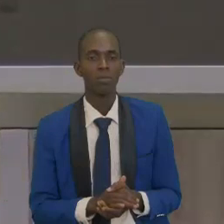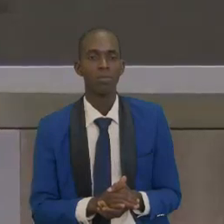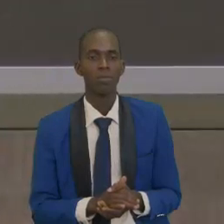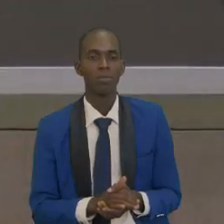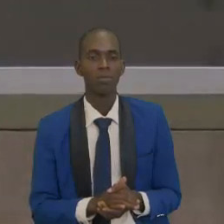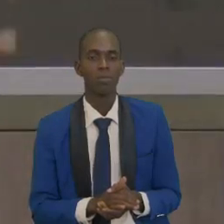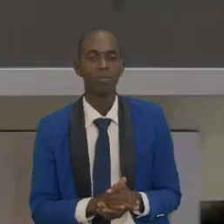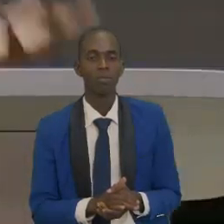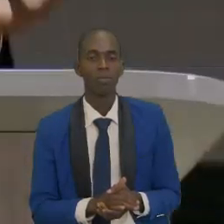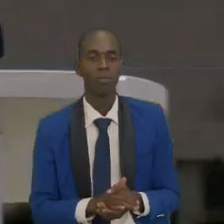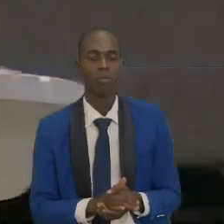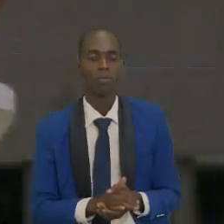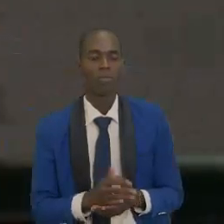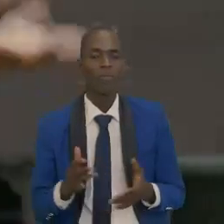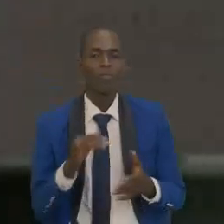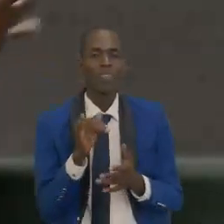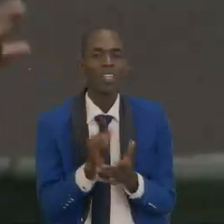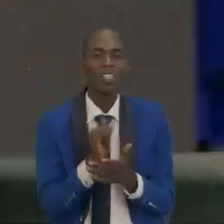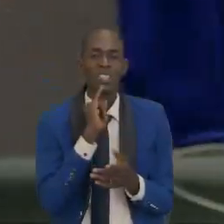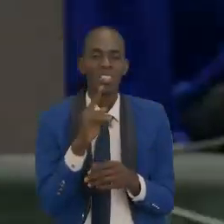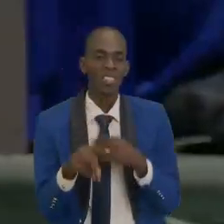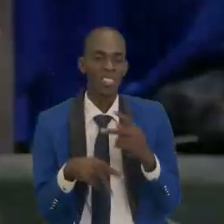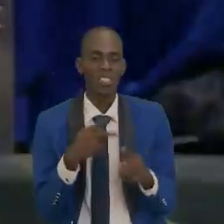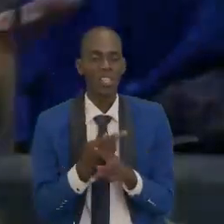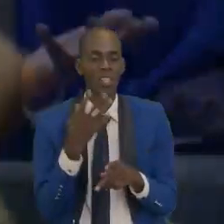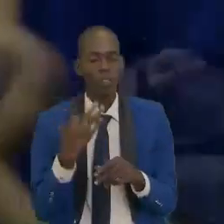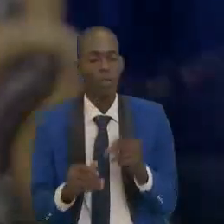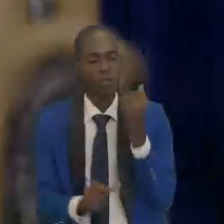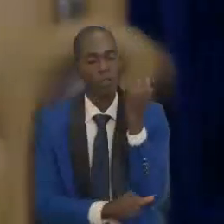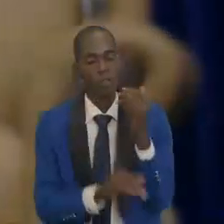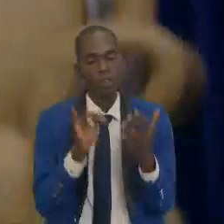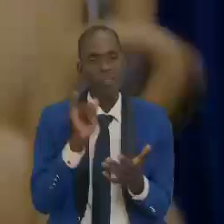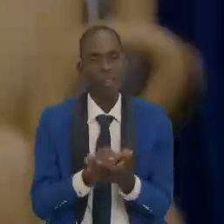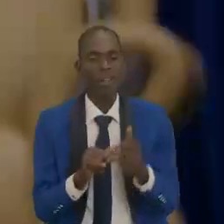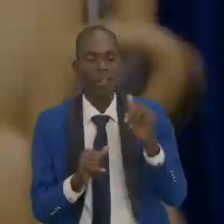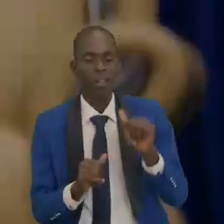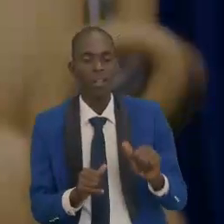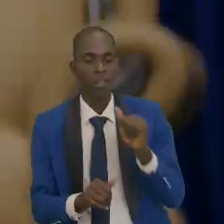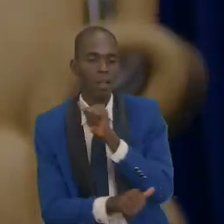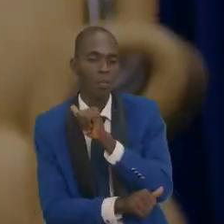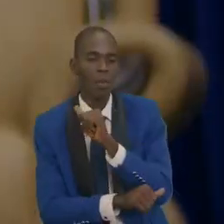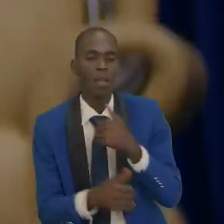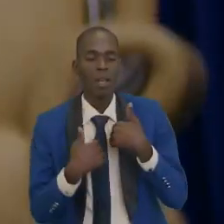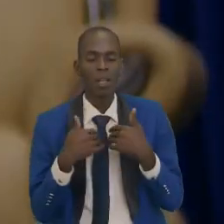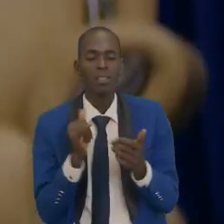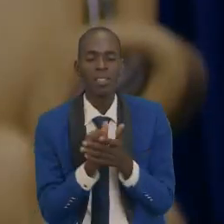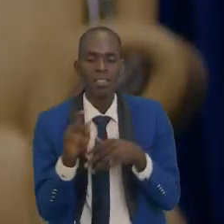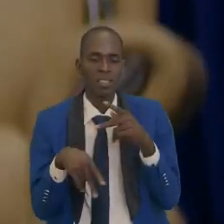and that's a kind of faith that Abraham had that's the kind of Faith he wants you to have